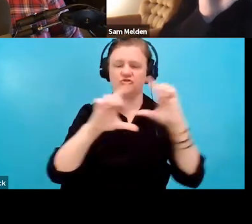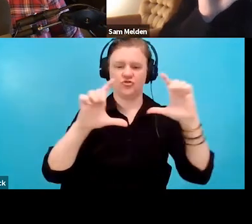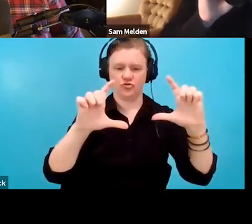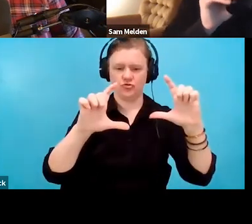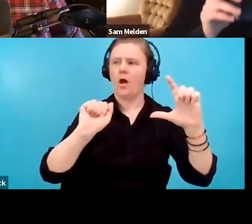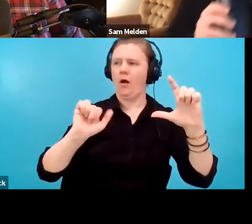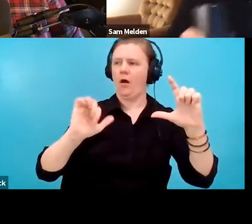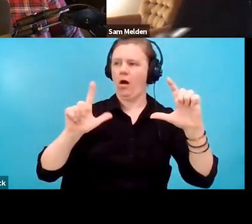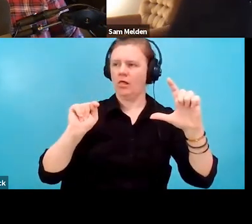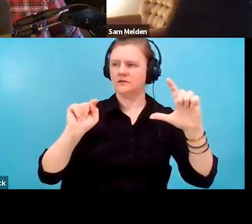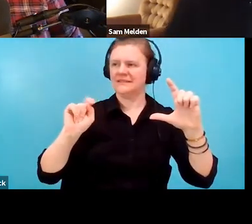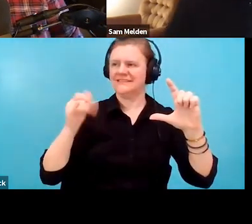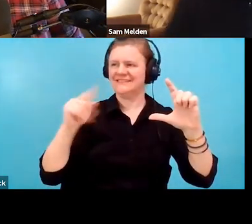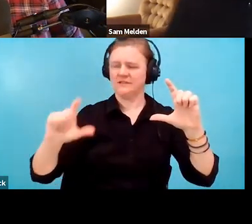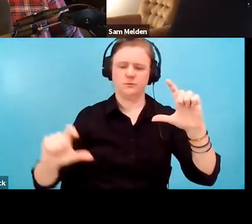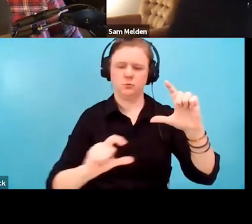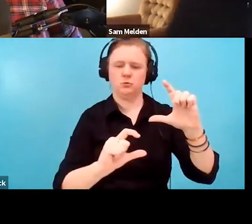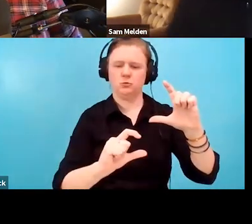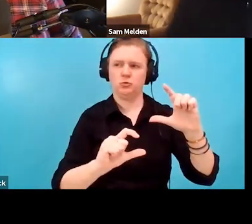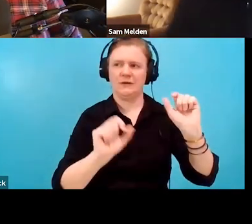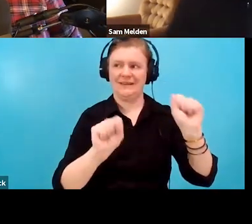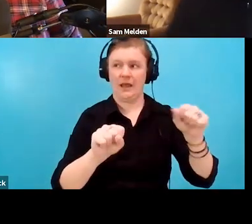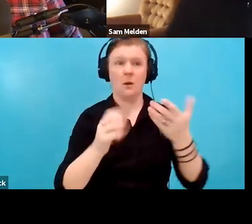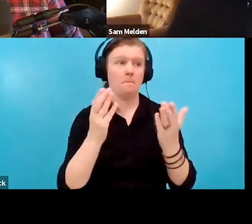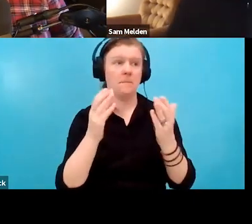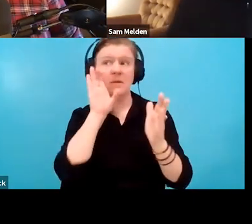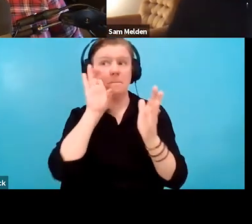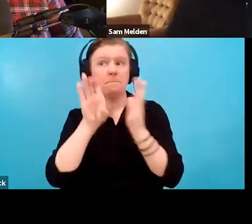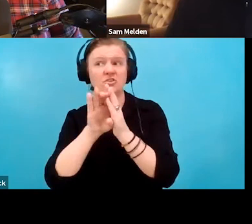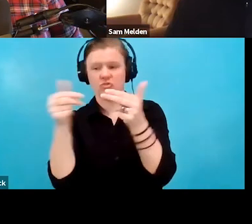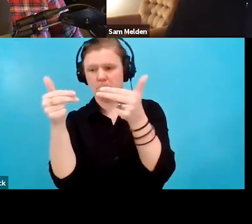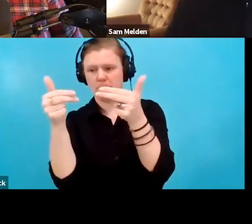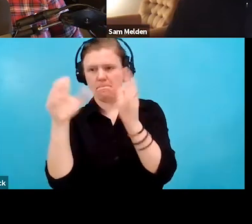text. It's certainly possible that a carousel of images maybe not.